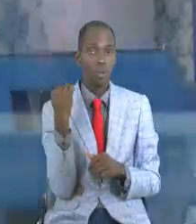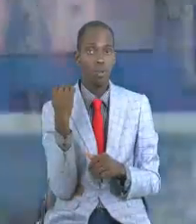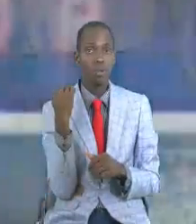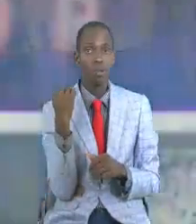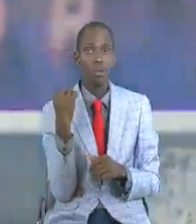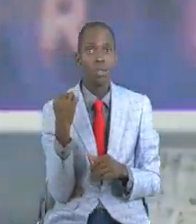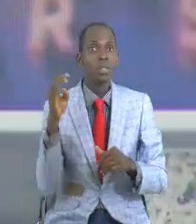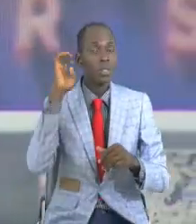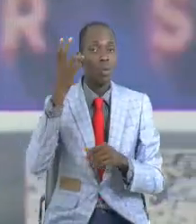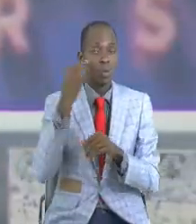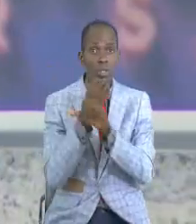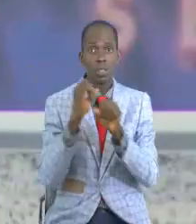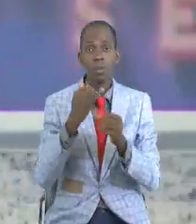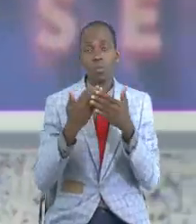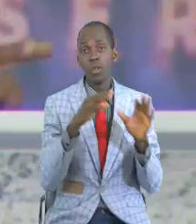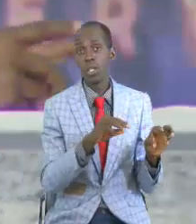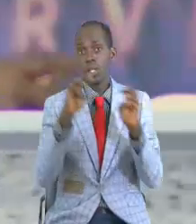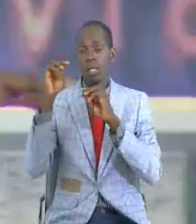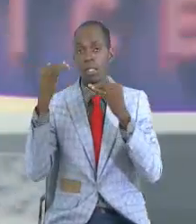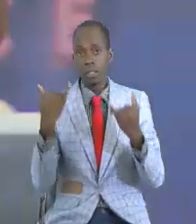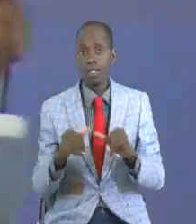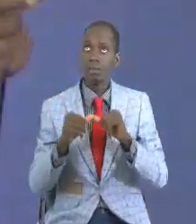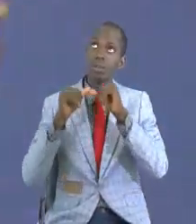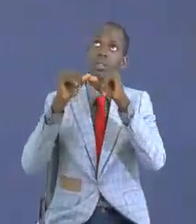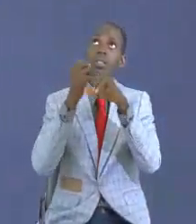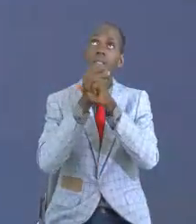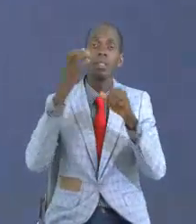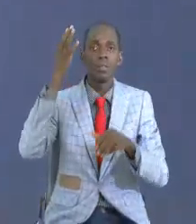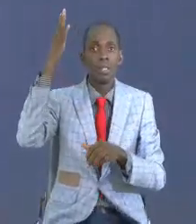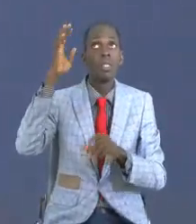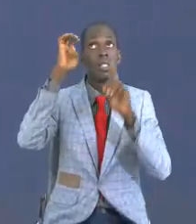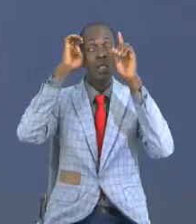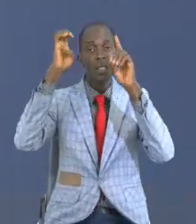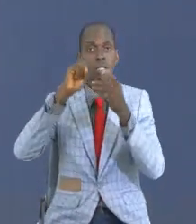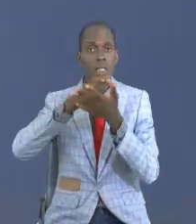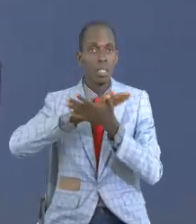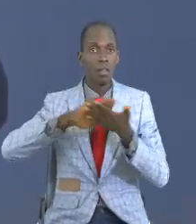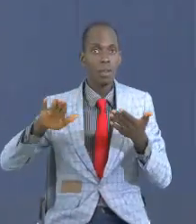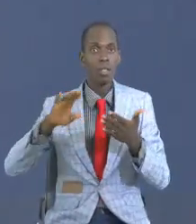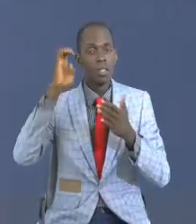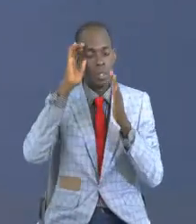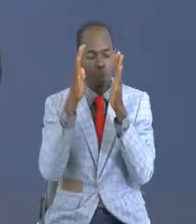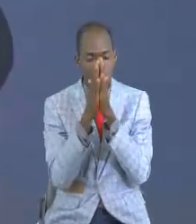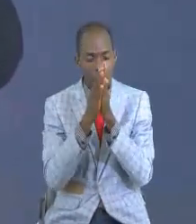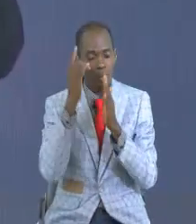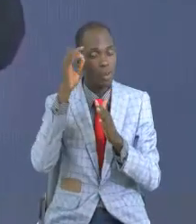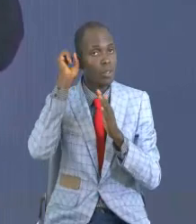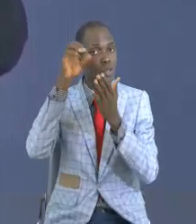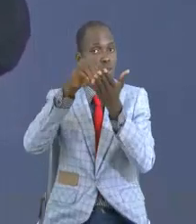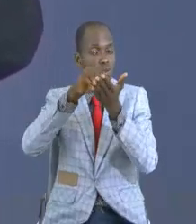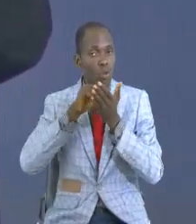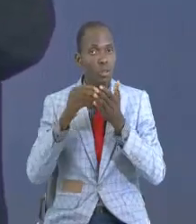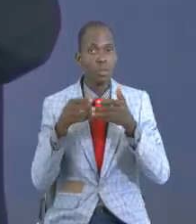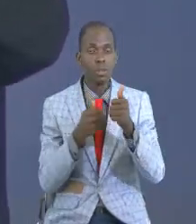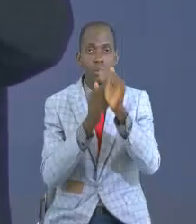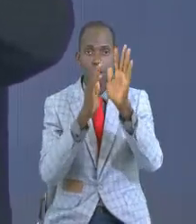saving because he continues ever he sanctifies he prayed for his own disciples sanctified them